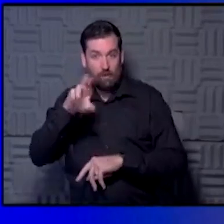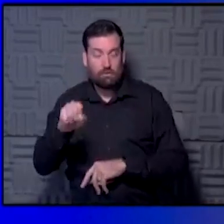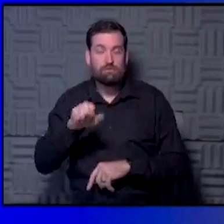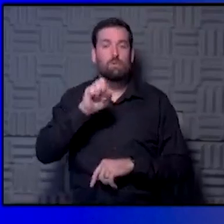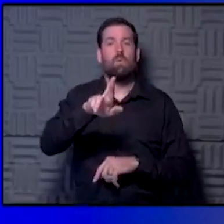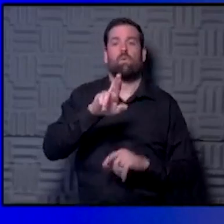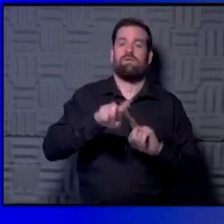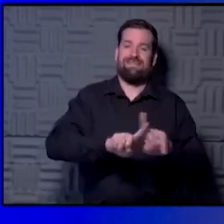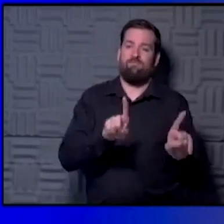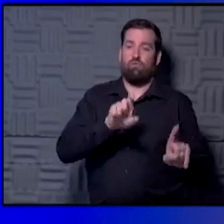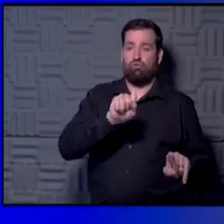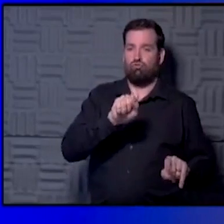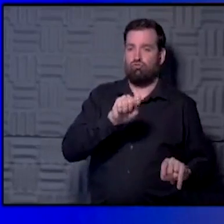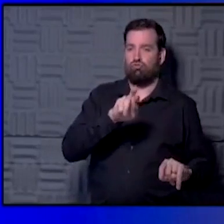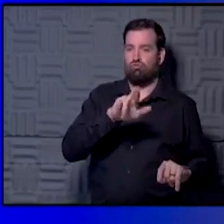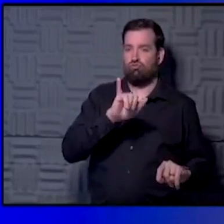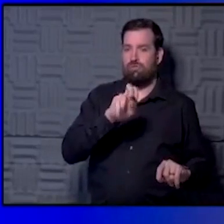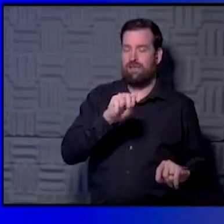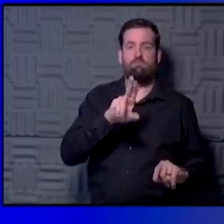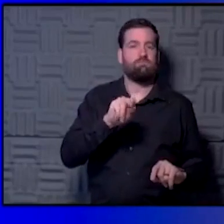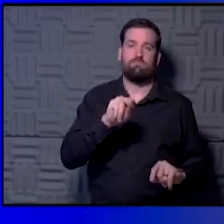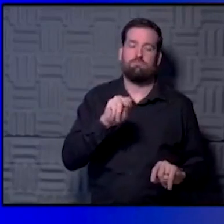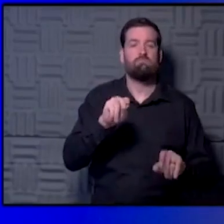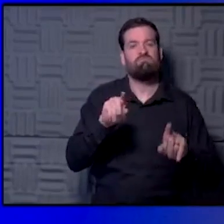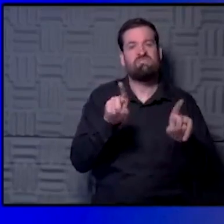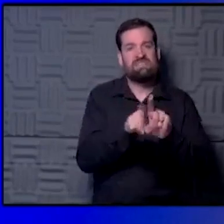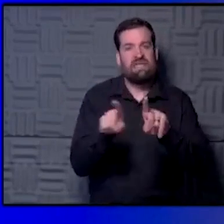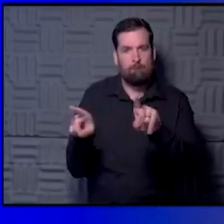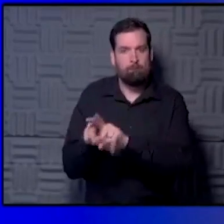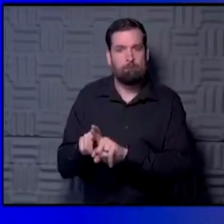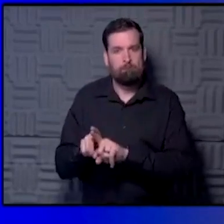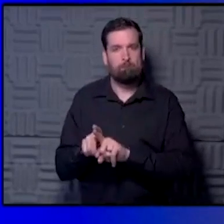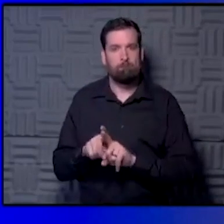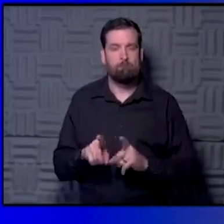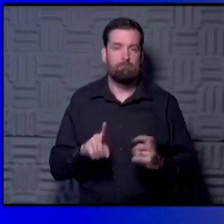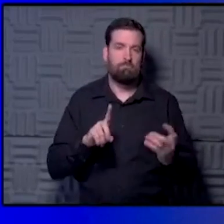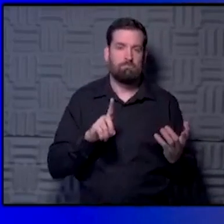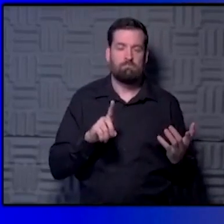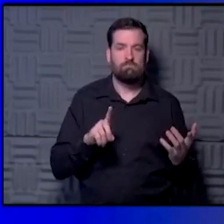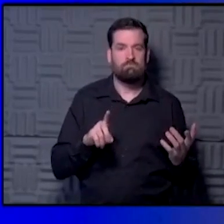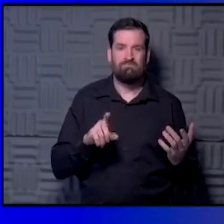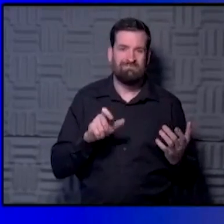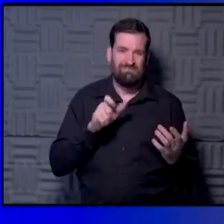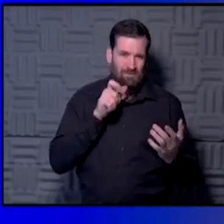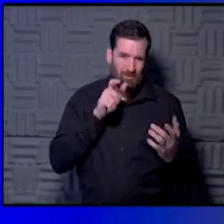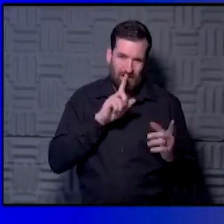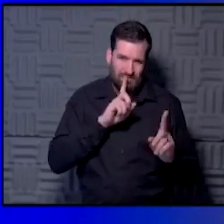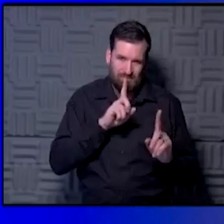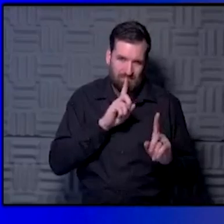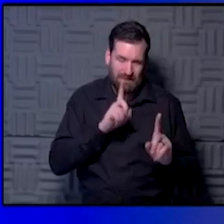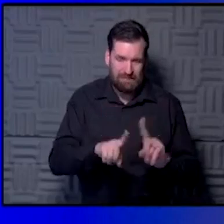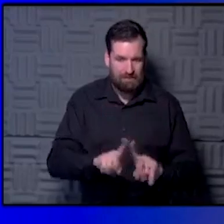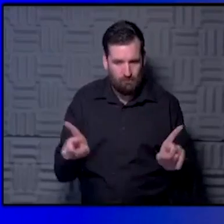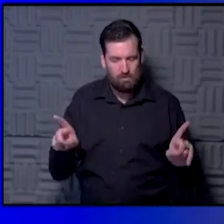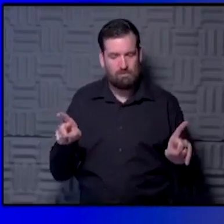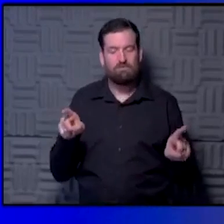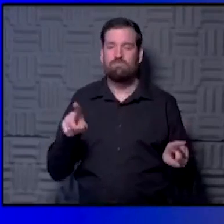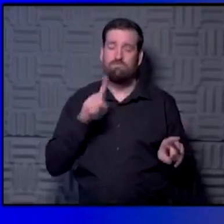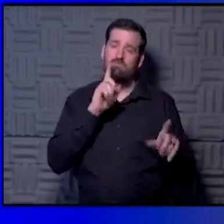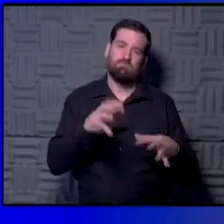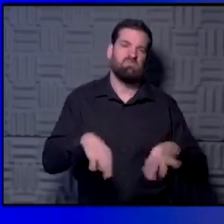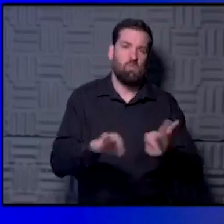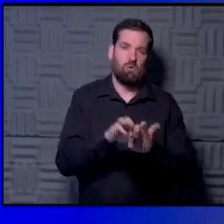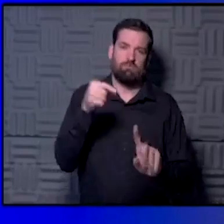strain, because they all seem to do the same thing. All of these isolates are really not different from each other. So that's the important thing to